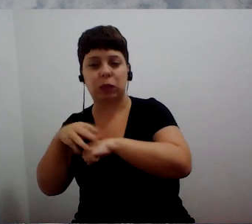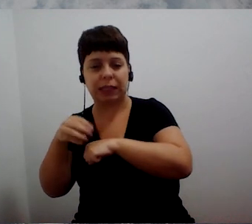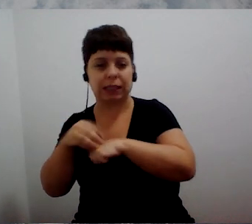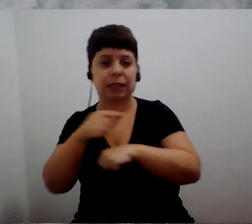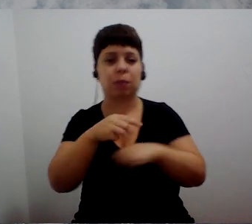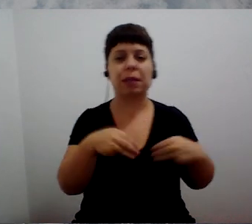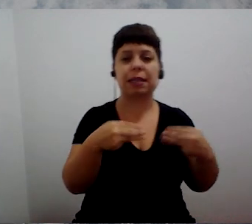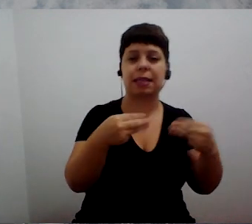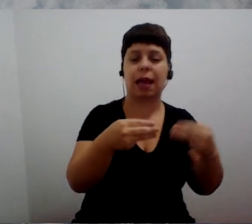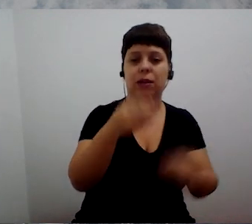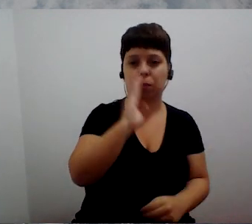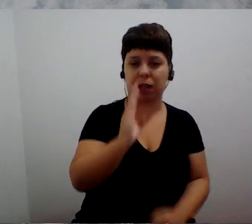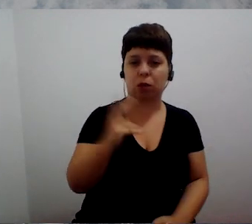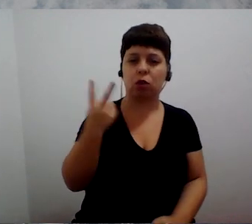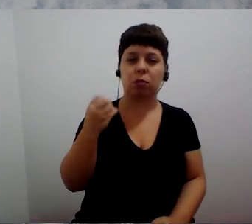in 2018.